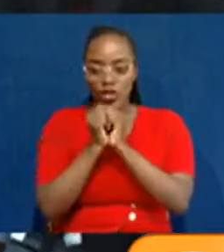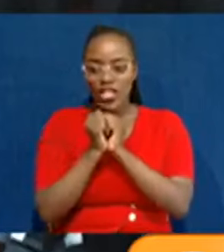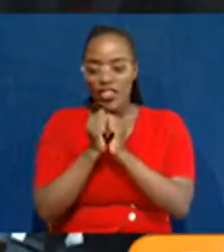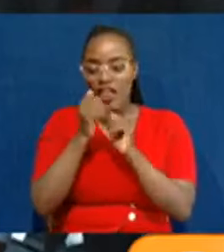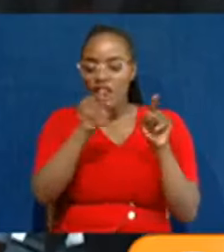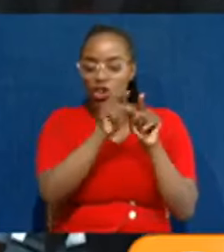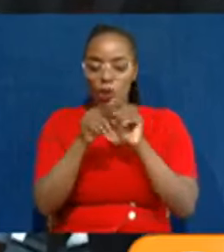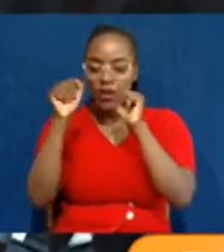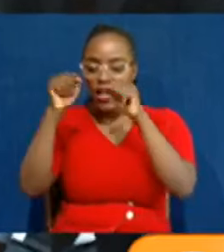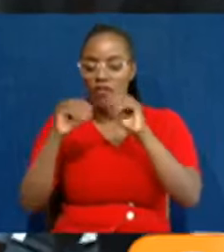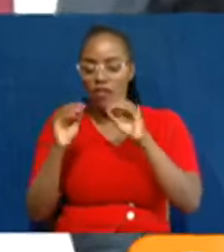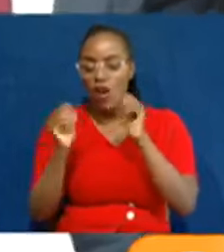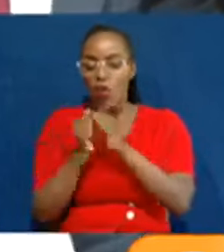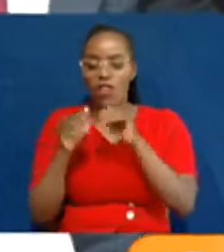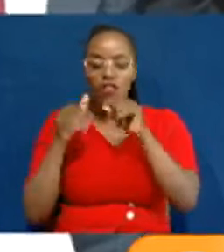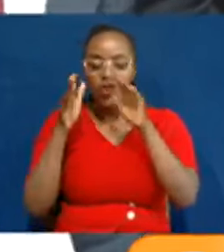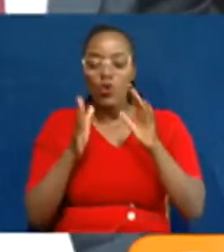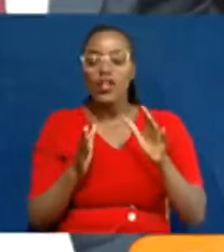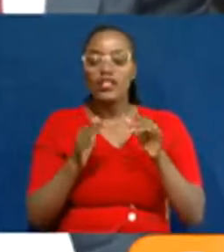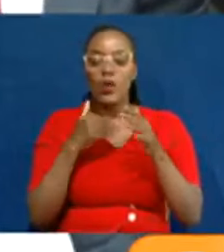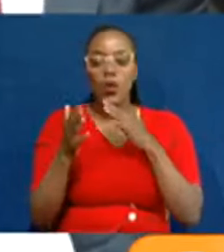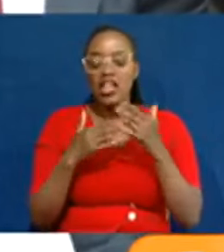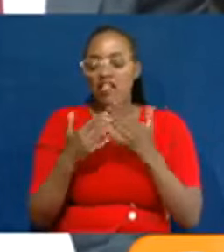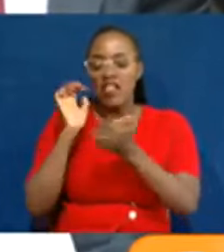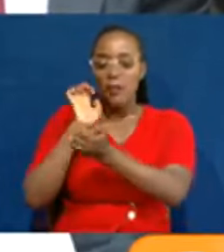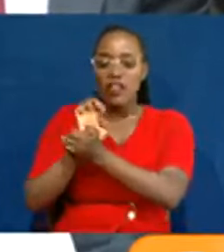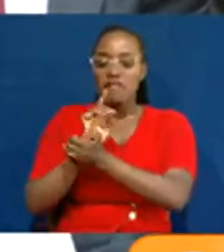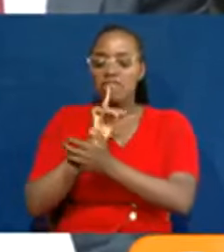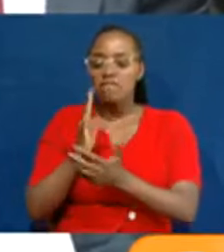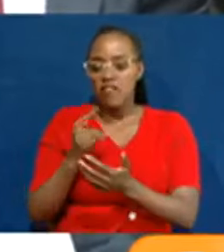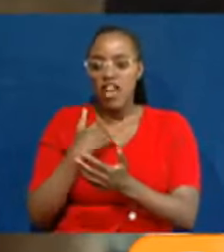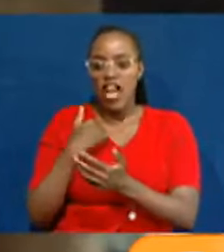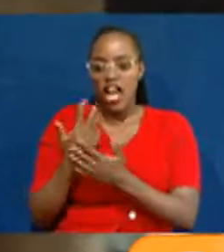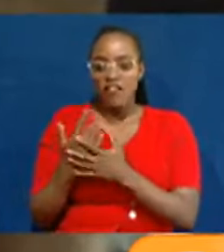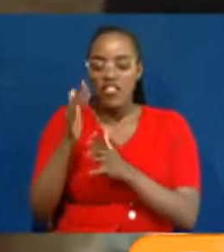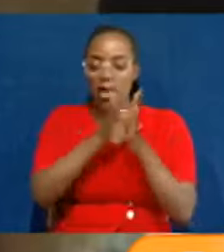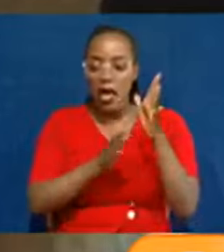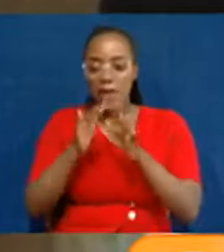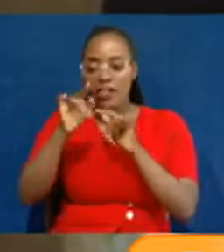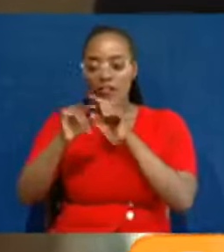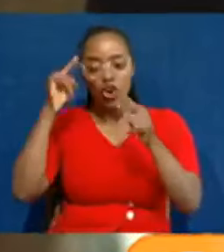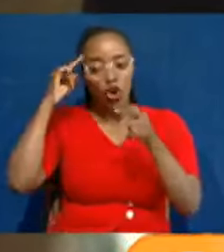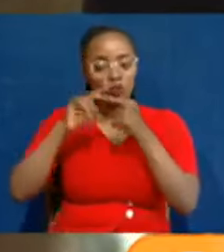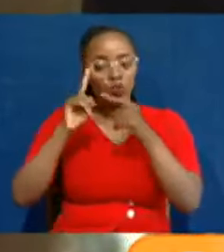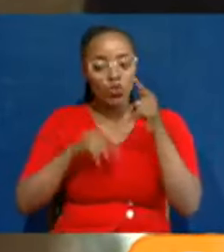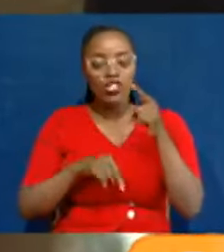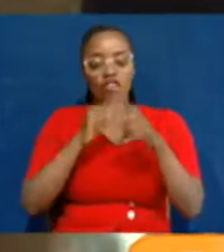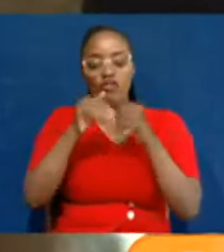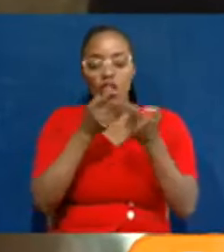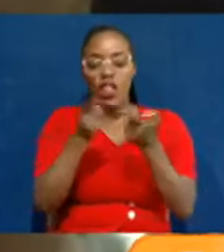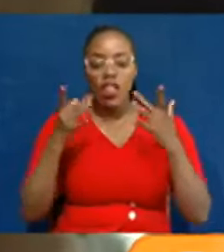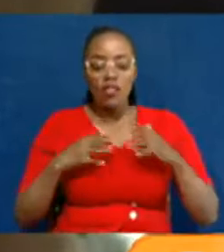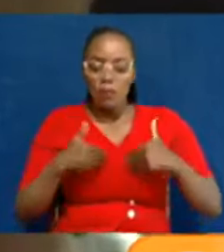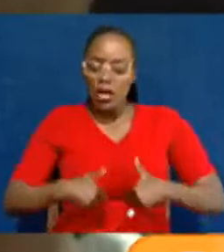common agreement between him and his followers in what the prosecution is calling a suicide pact, whose objective was to see all of them